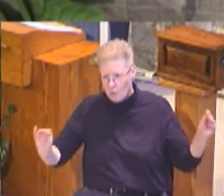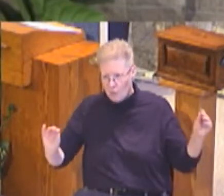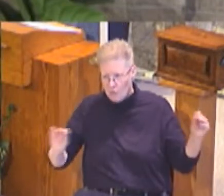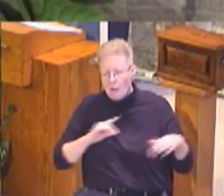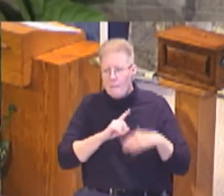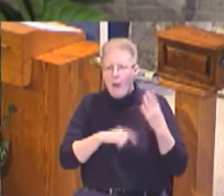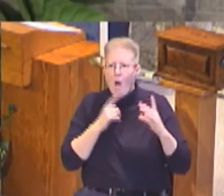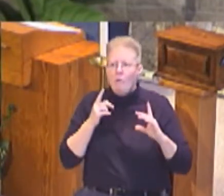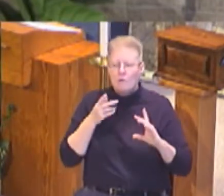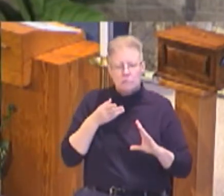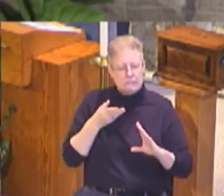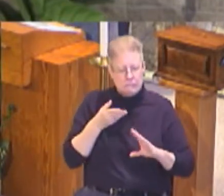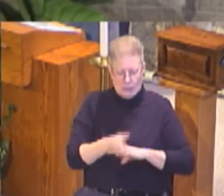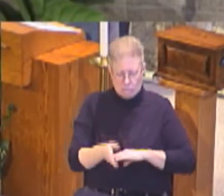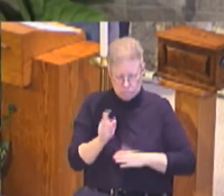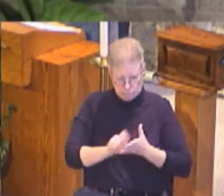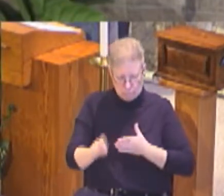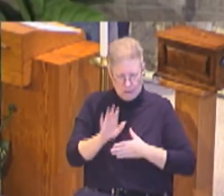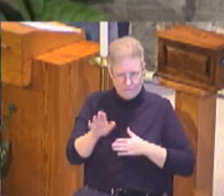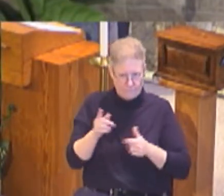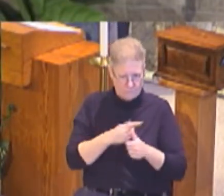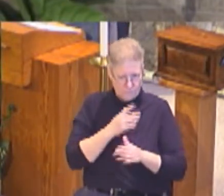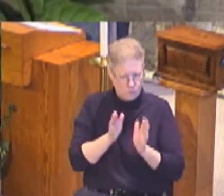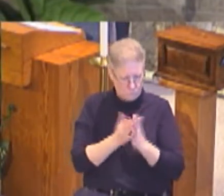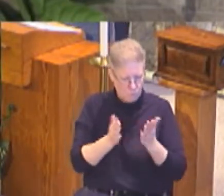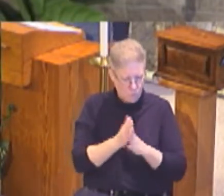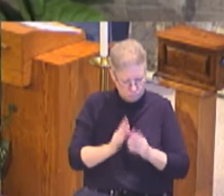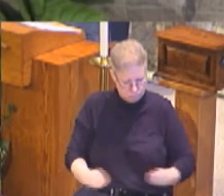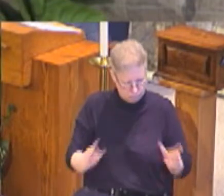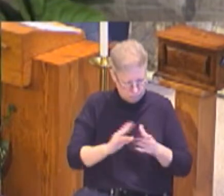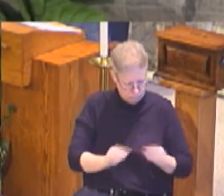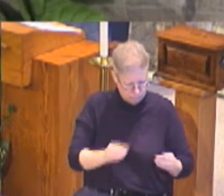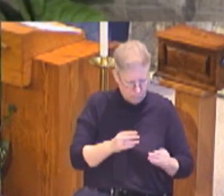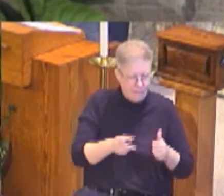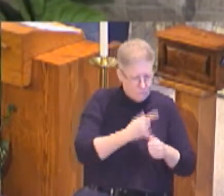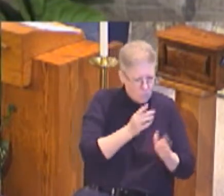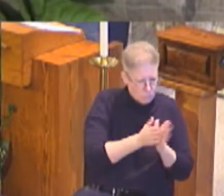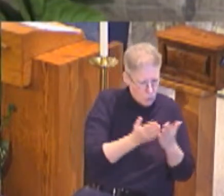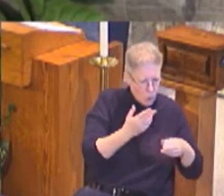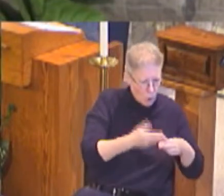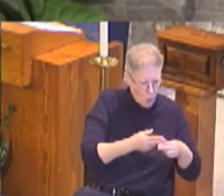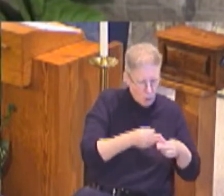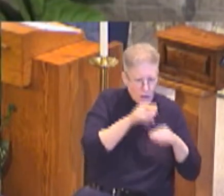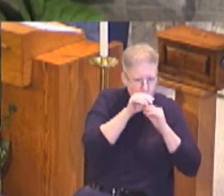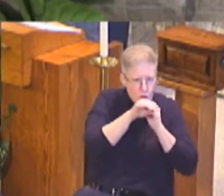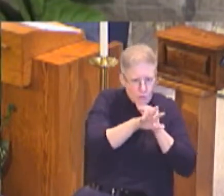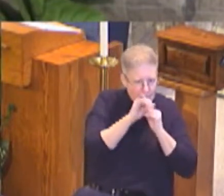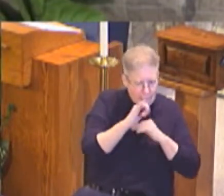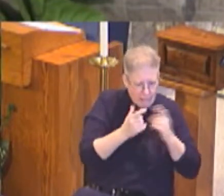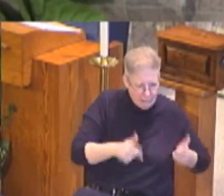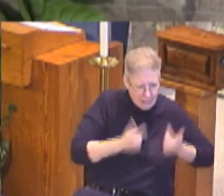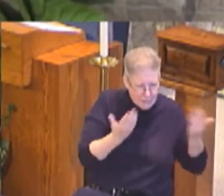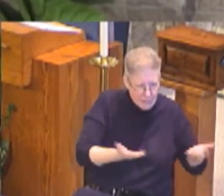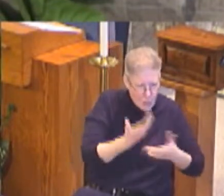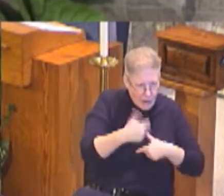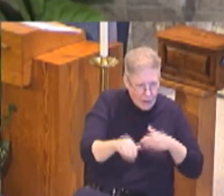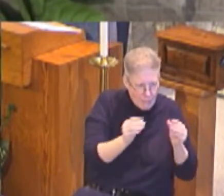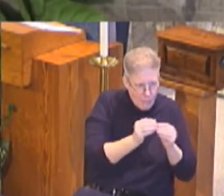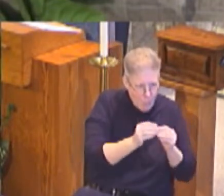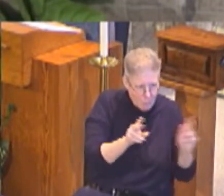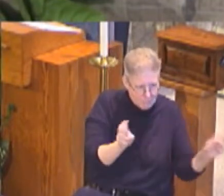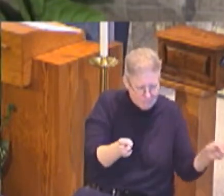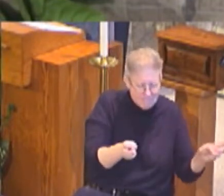he, just after writing his first book called The Dragon Doesn't Live Here Anymore, he gave a copy of the book to his